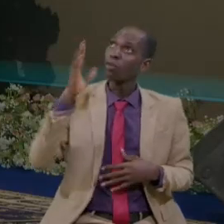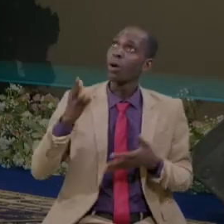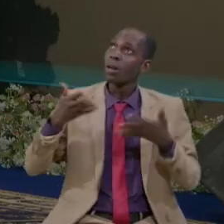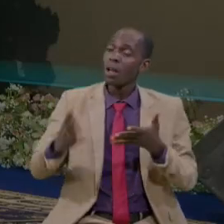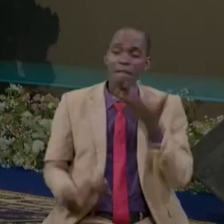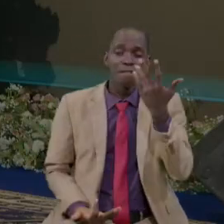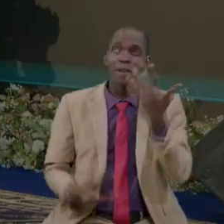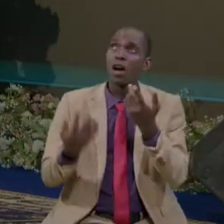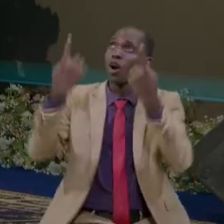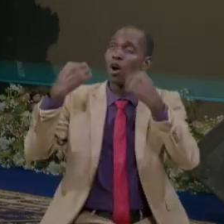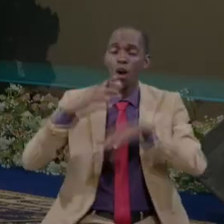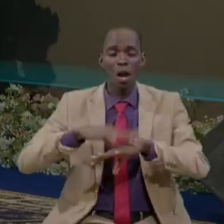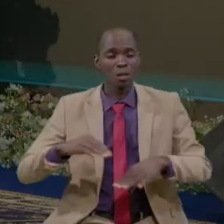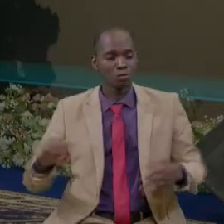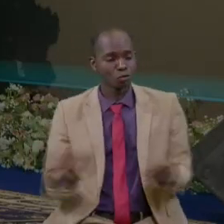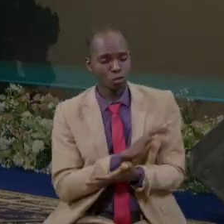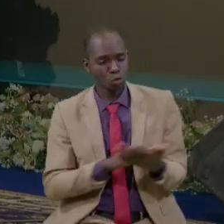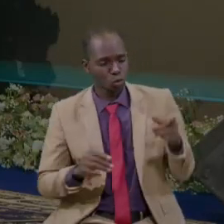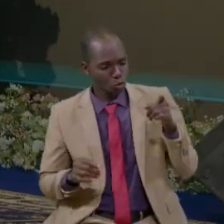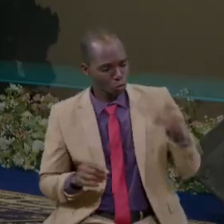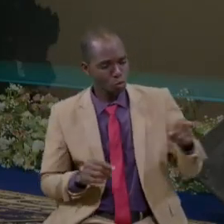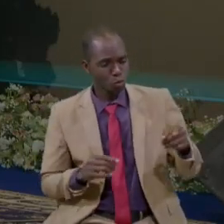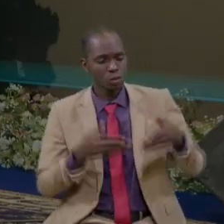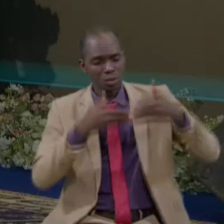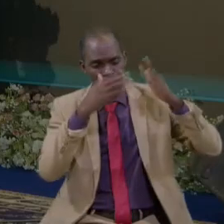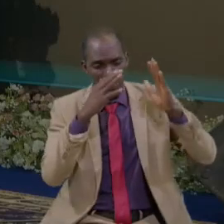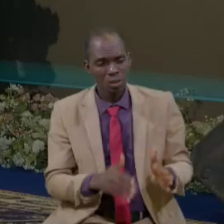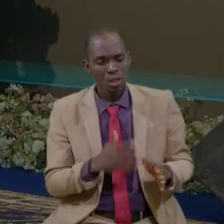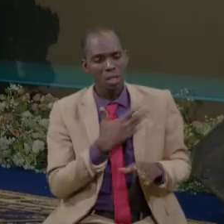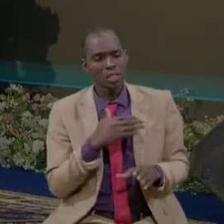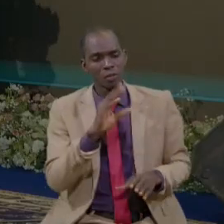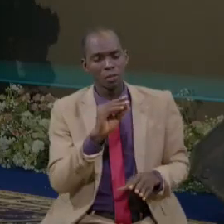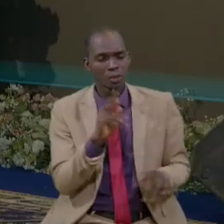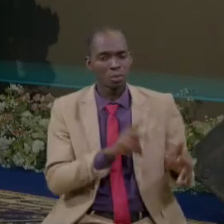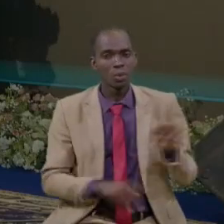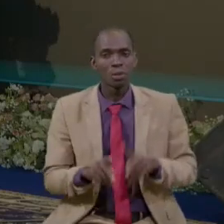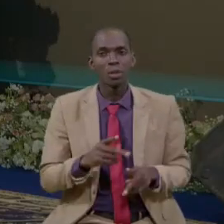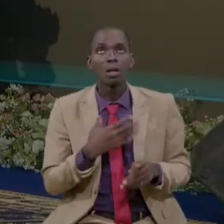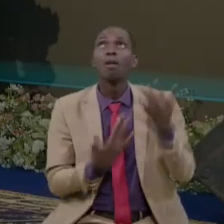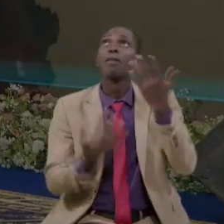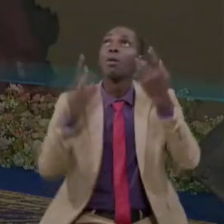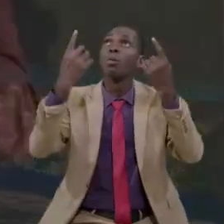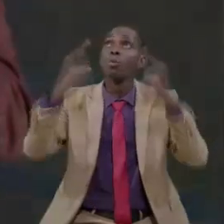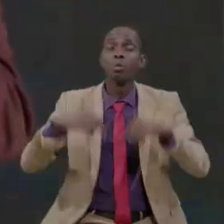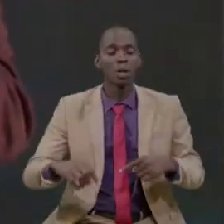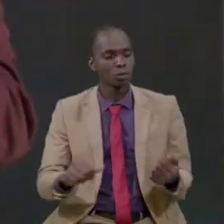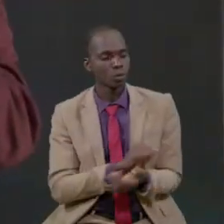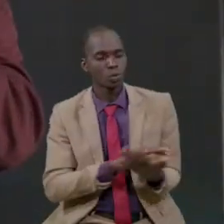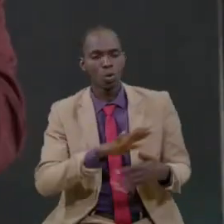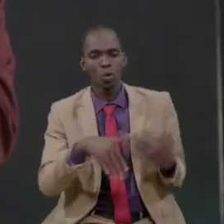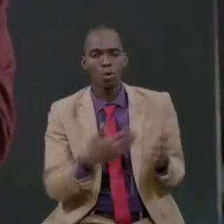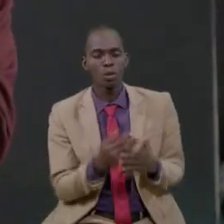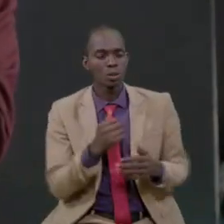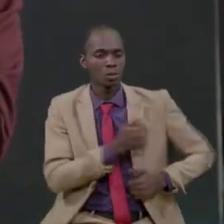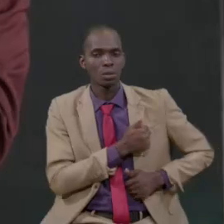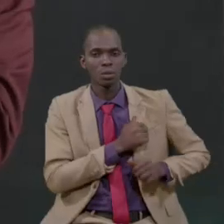you, captain, and the 50. And the fire came down and consumed them. The anointing we have